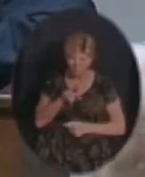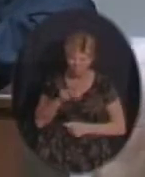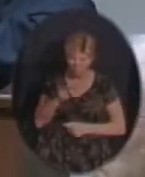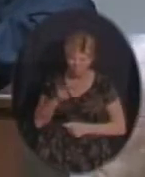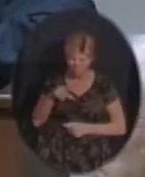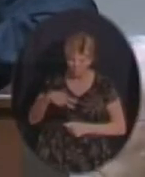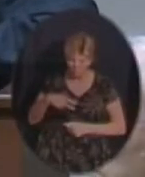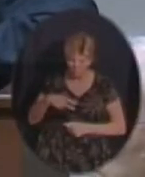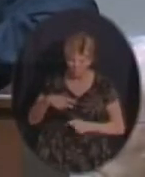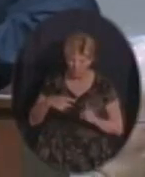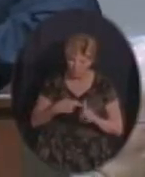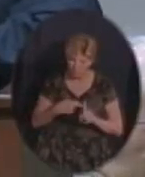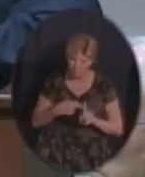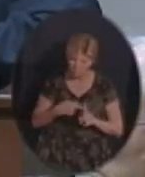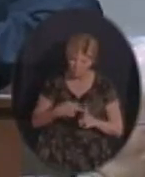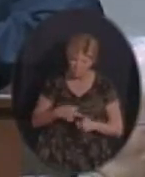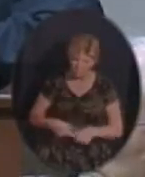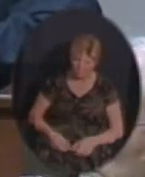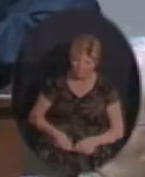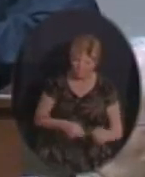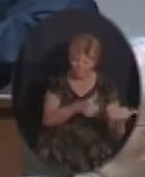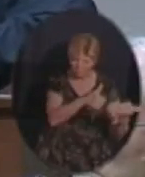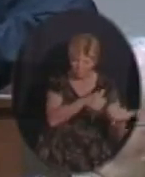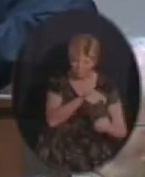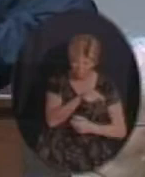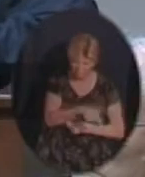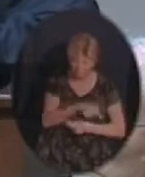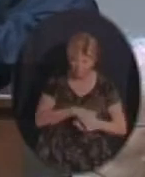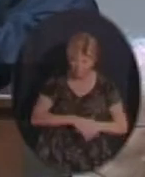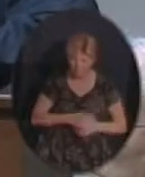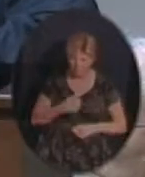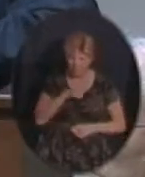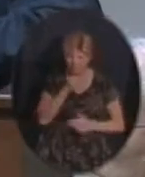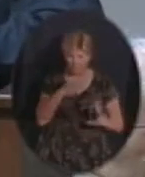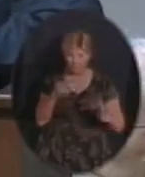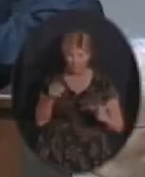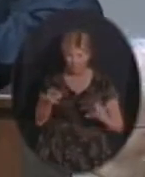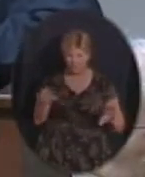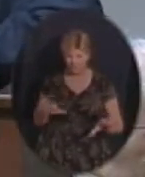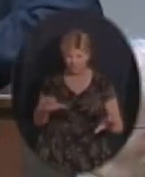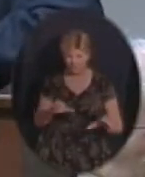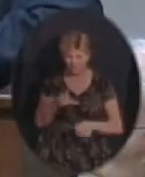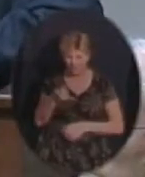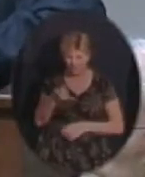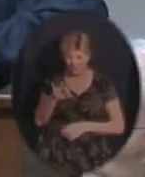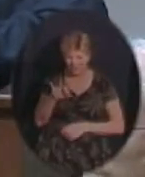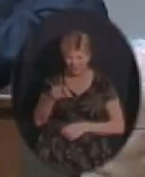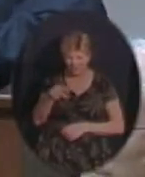do. Thank you. But I don't want you doing this RFP every year, please.